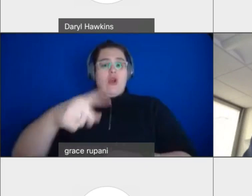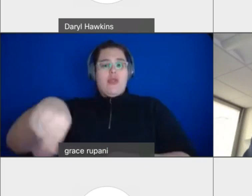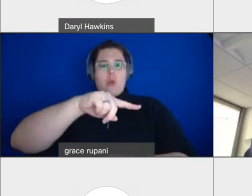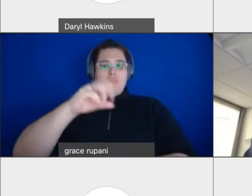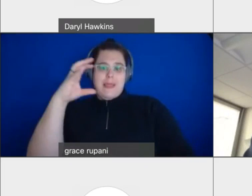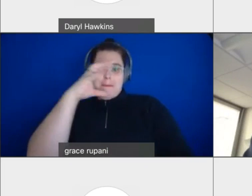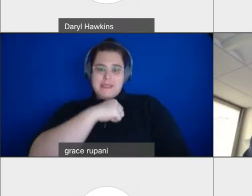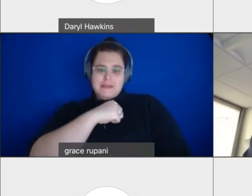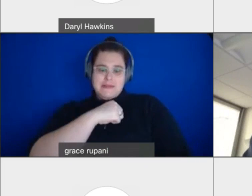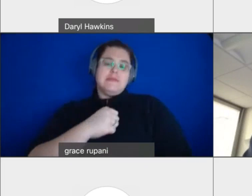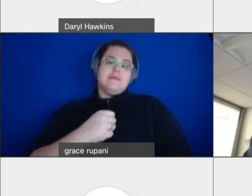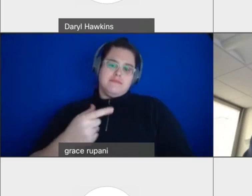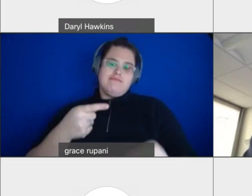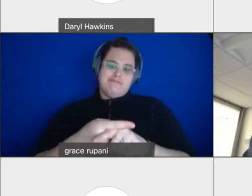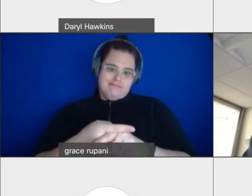So